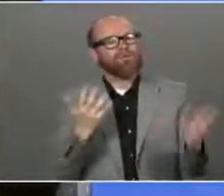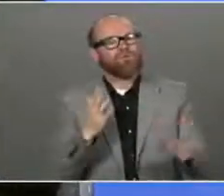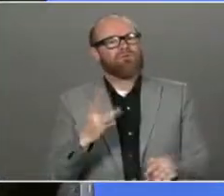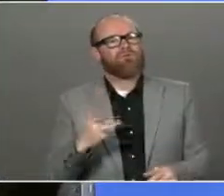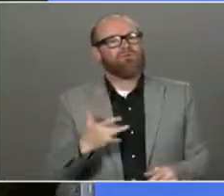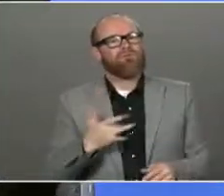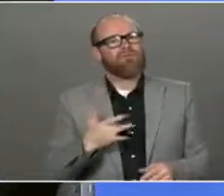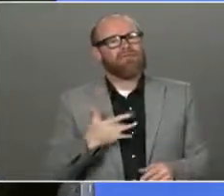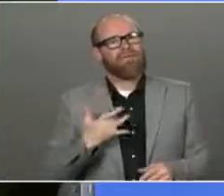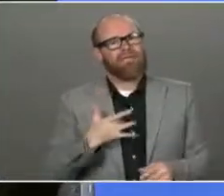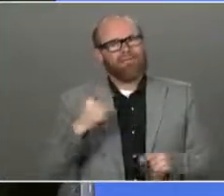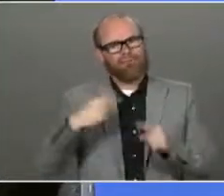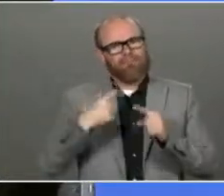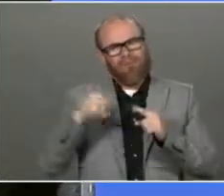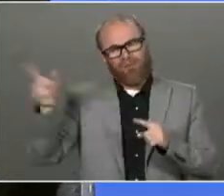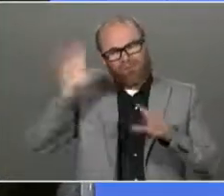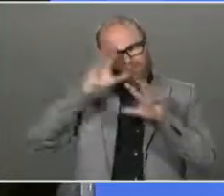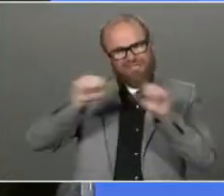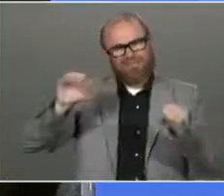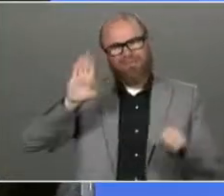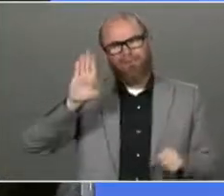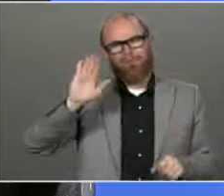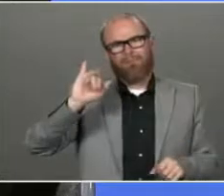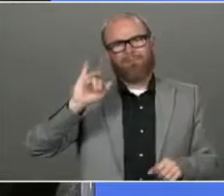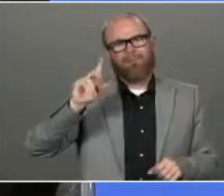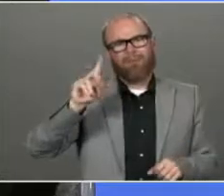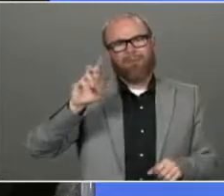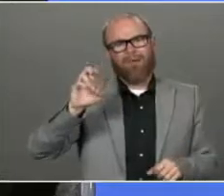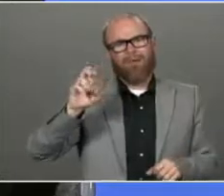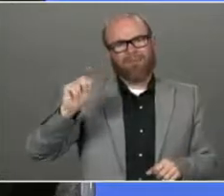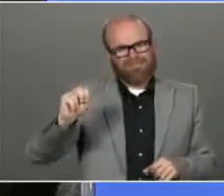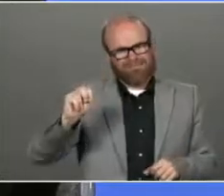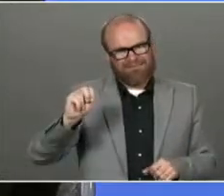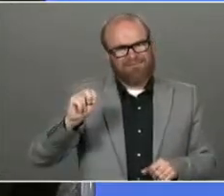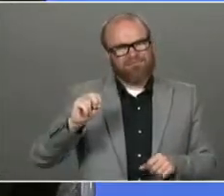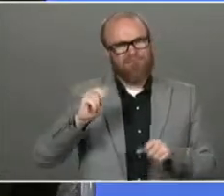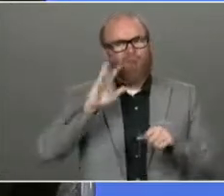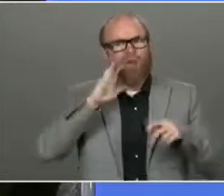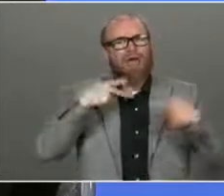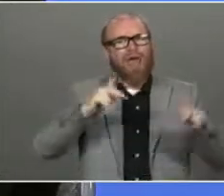granting humanitarian parole to anyone sponsored by an NGO or a family member.